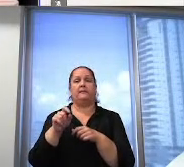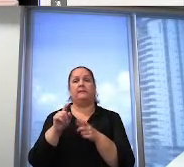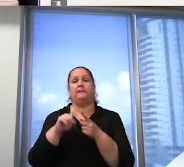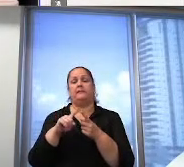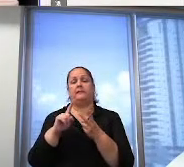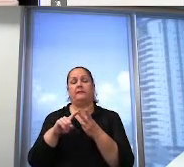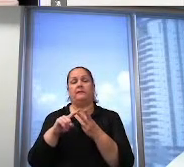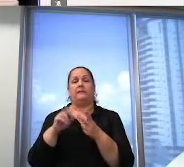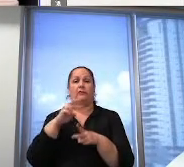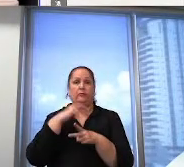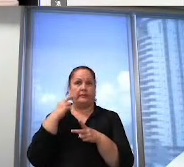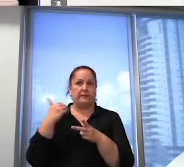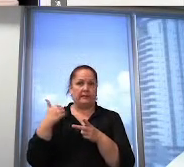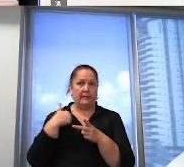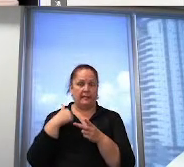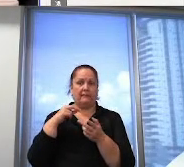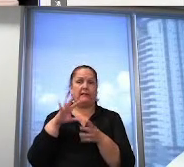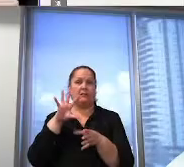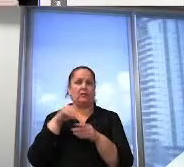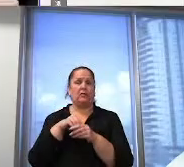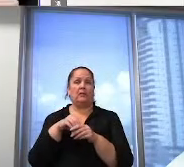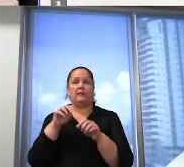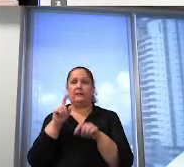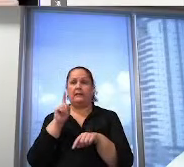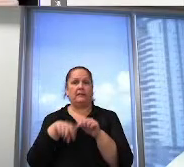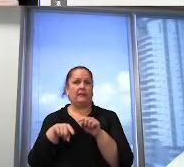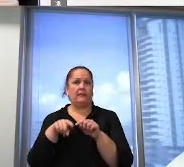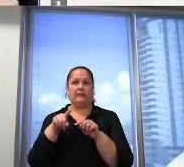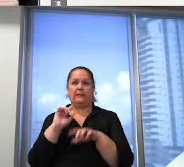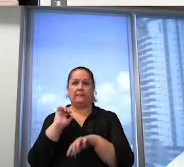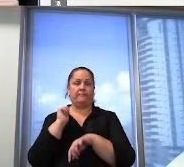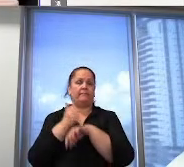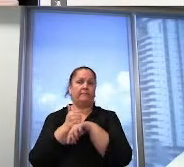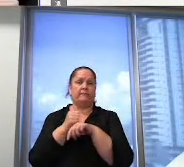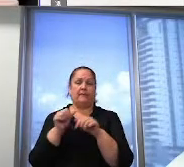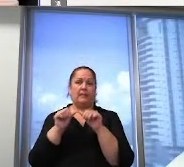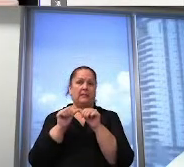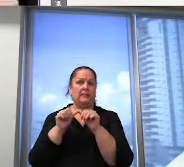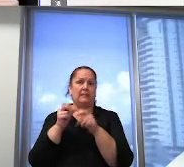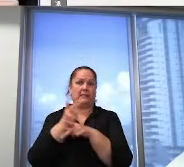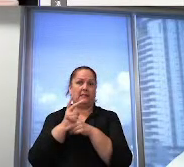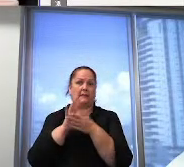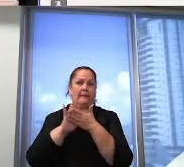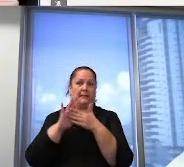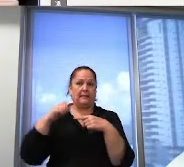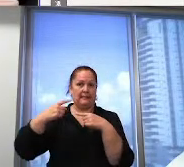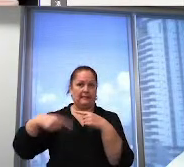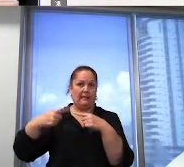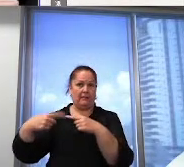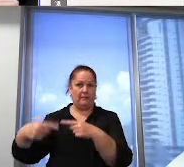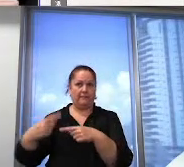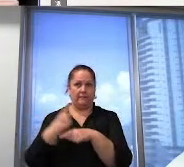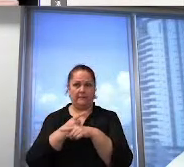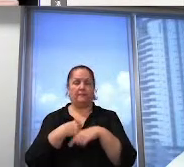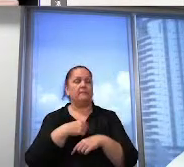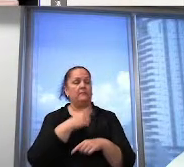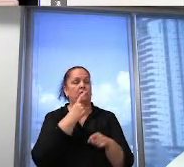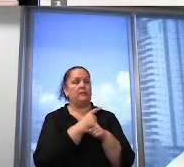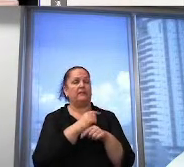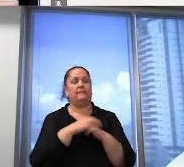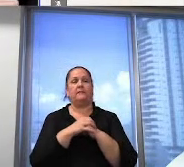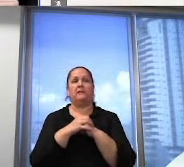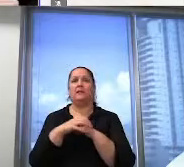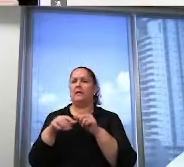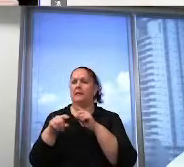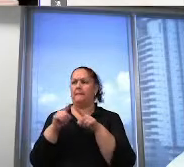and introducing certain risks, including an inability to establish a consistent maintenance cycle, right?